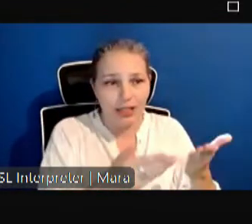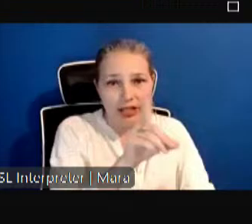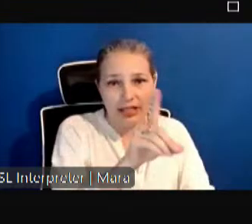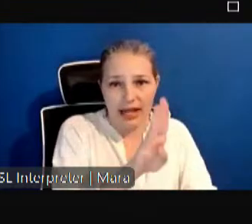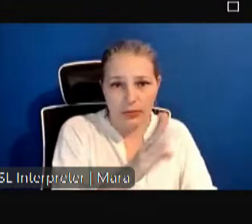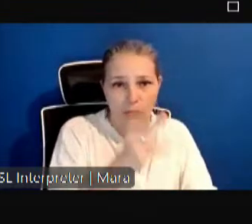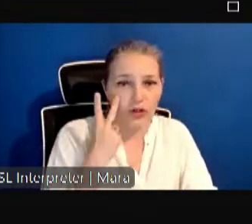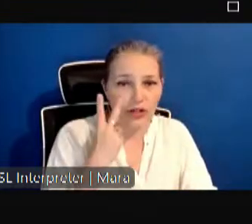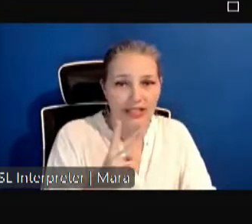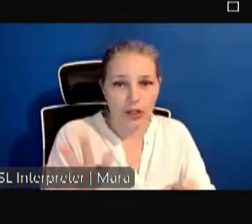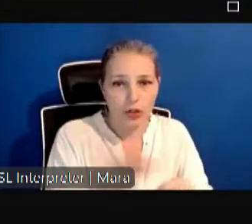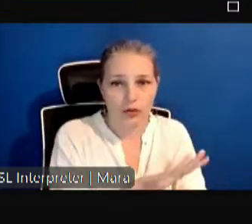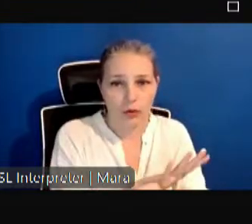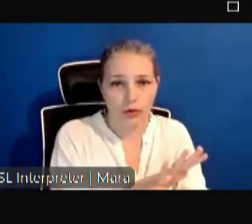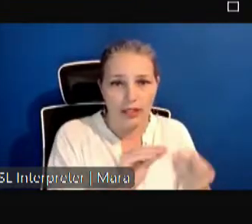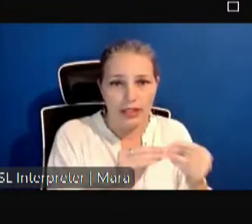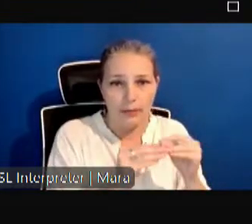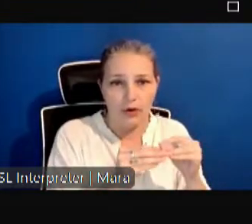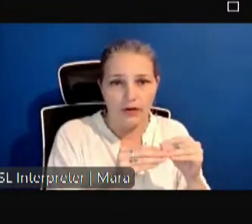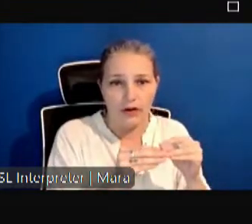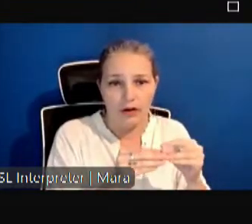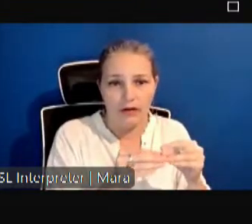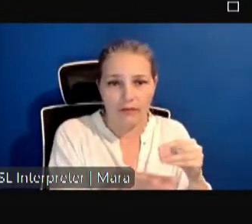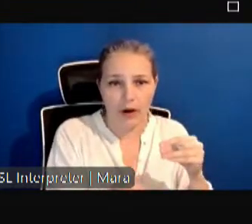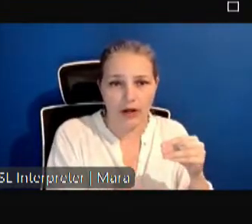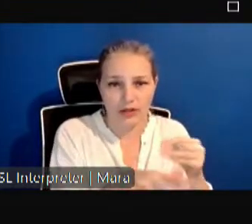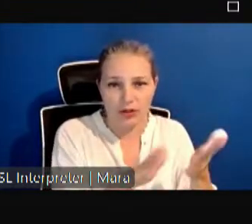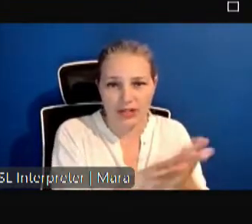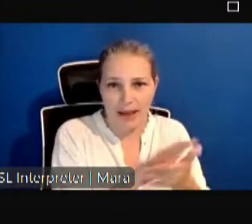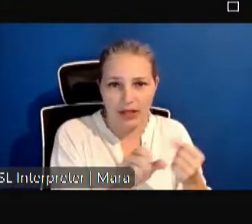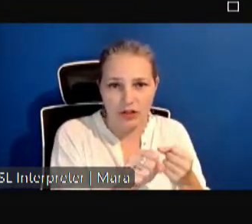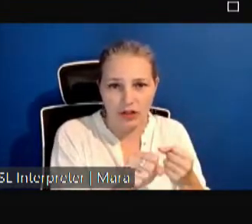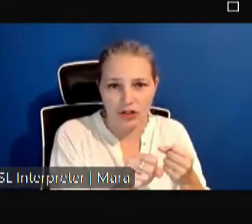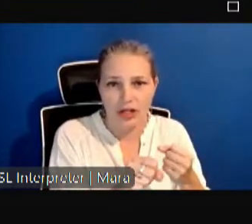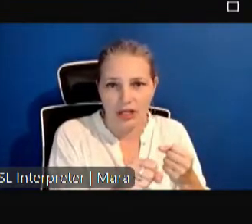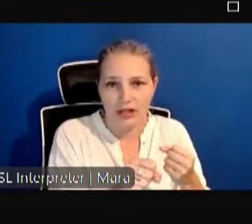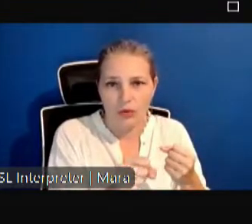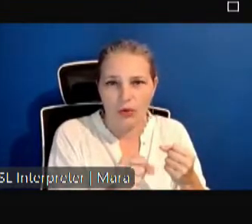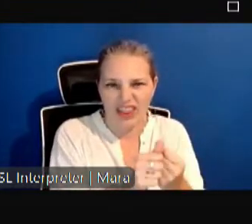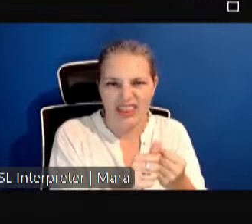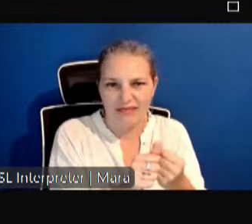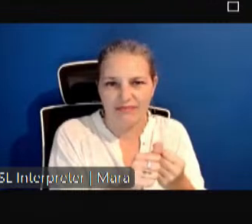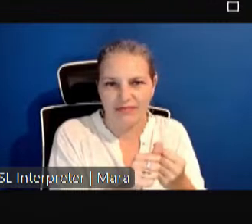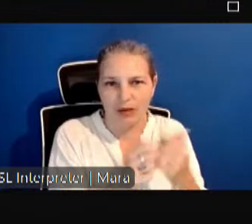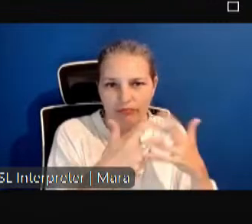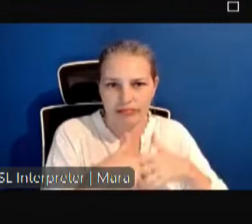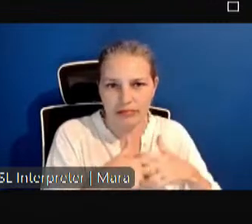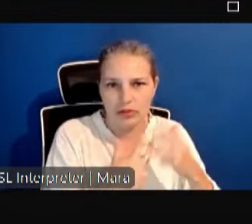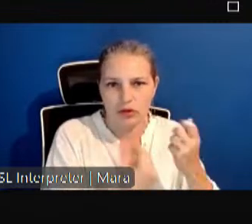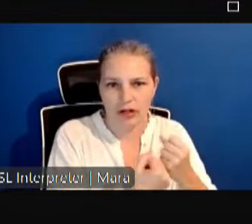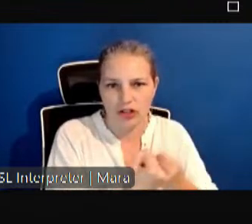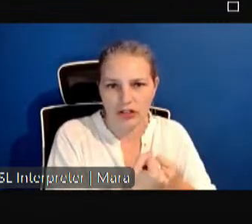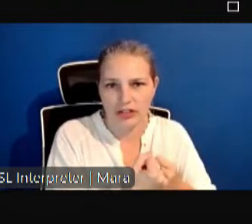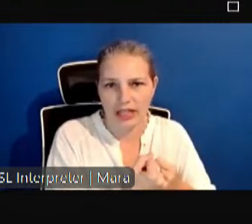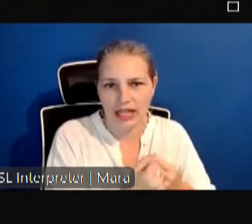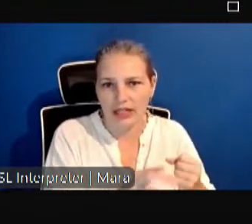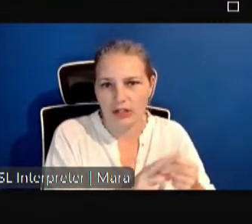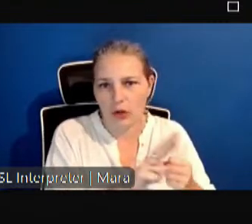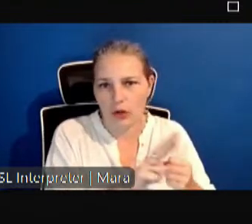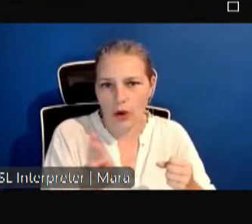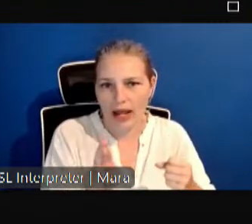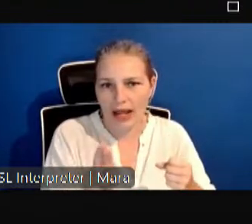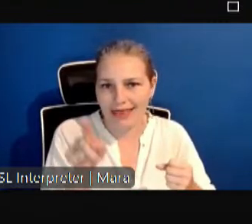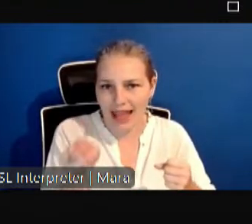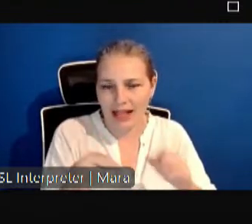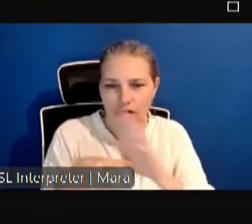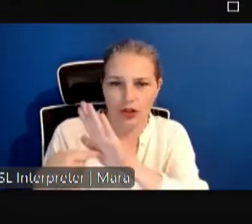or destroyed structures, and we've added a second tile to the right of that reflects the number of units. So that's going to